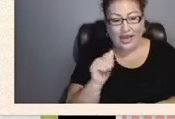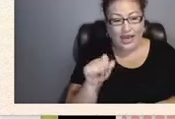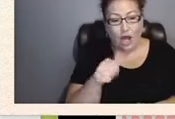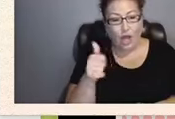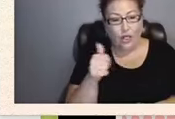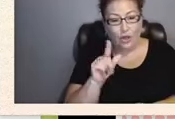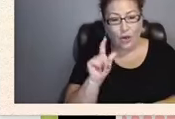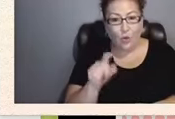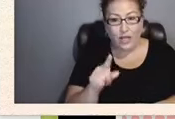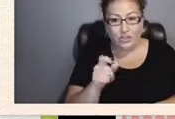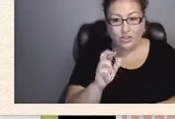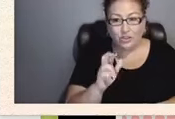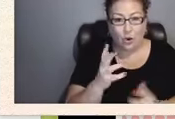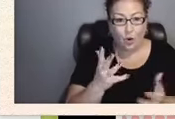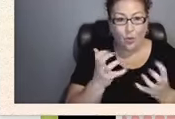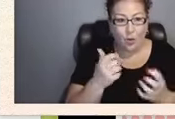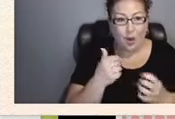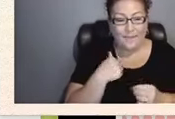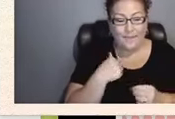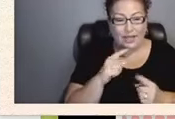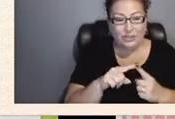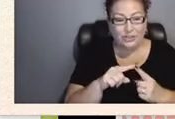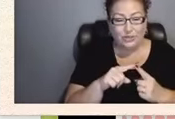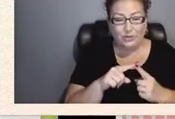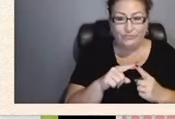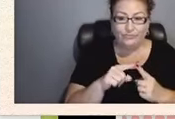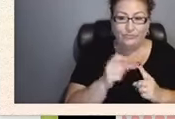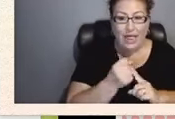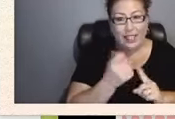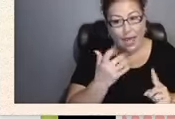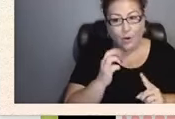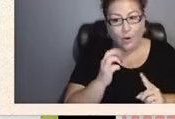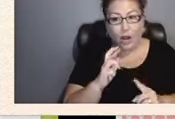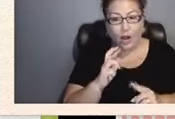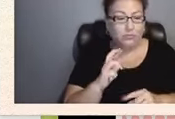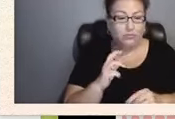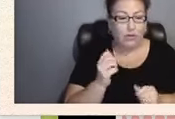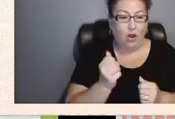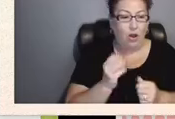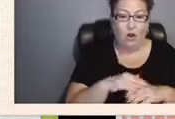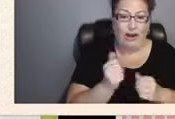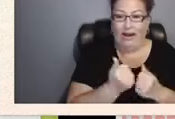questions or wanted me to elaborate on anything.